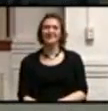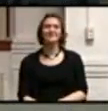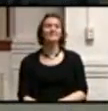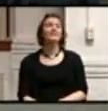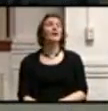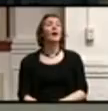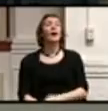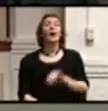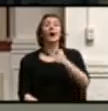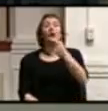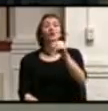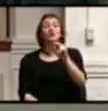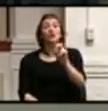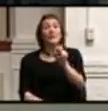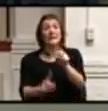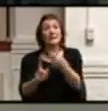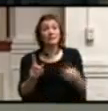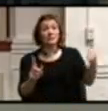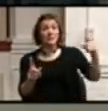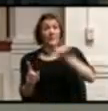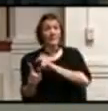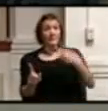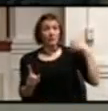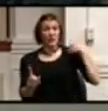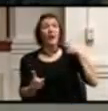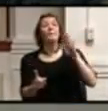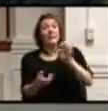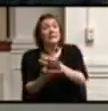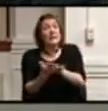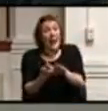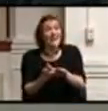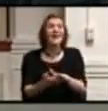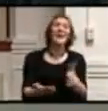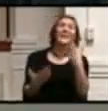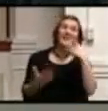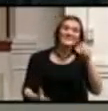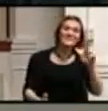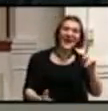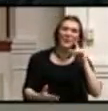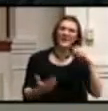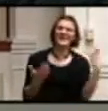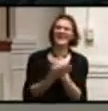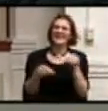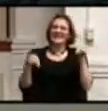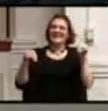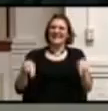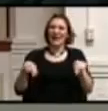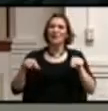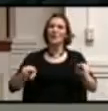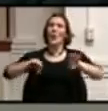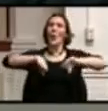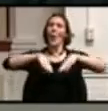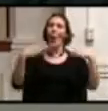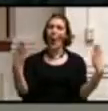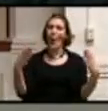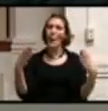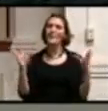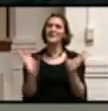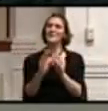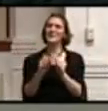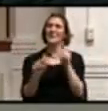Thank you guys for coming. All right. Gene, be nice to him. So I'd also want to thank Patrick for suggesting that we do this in open public session like